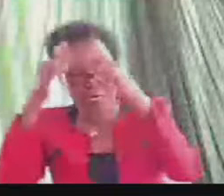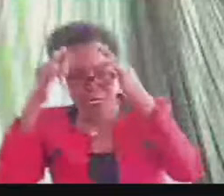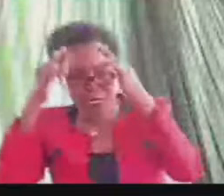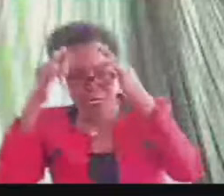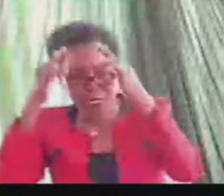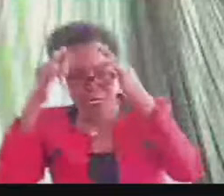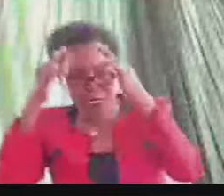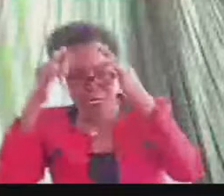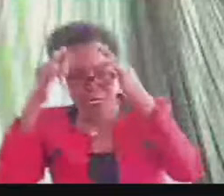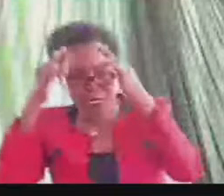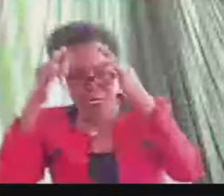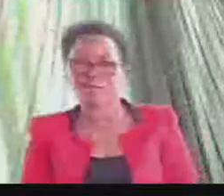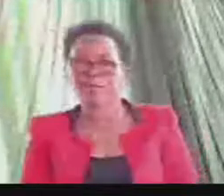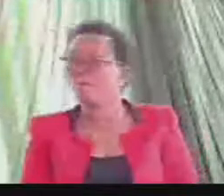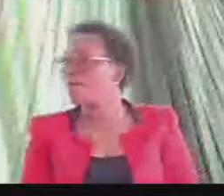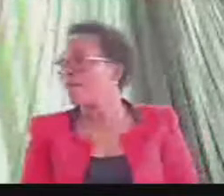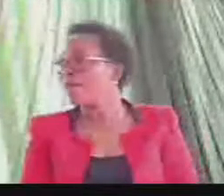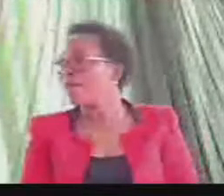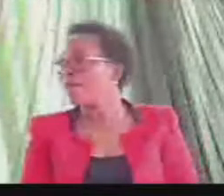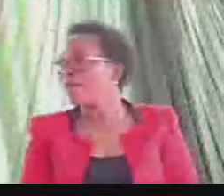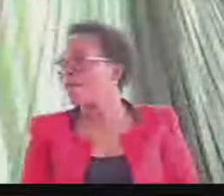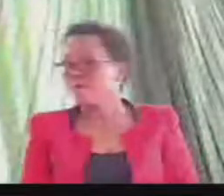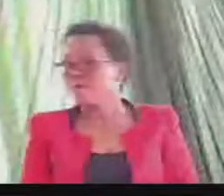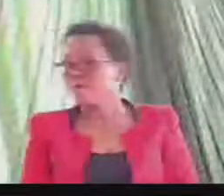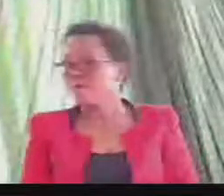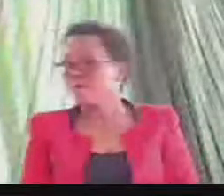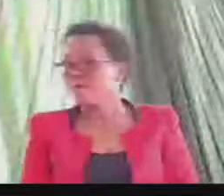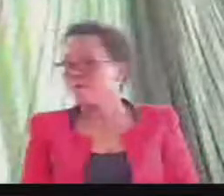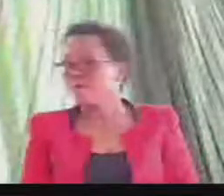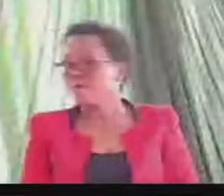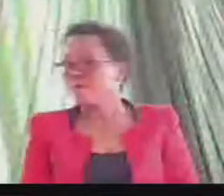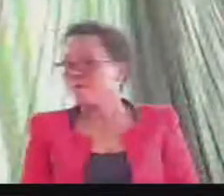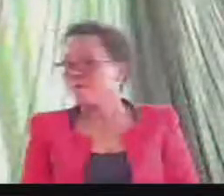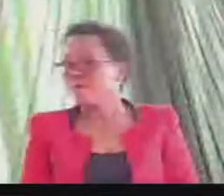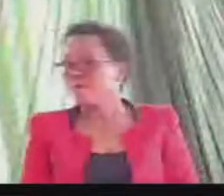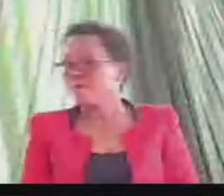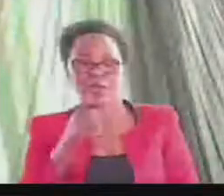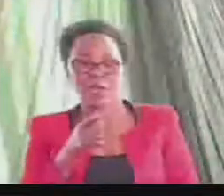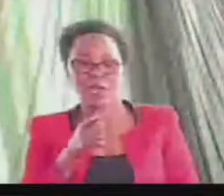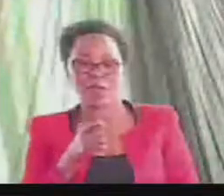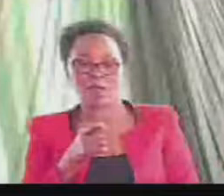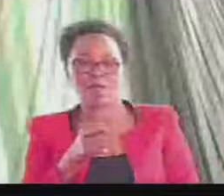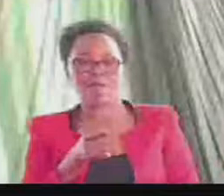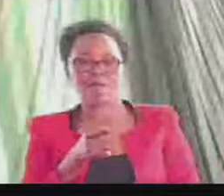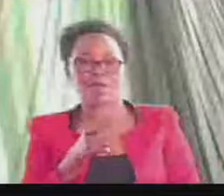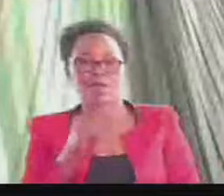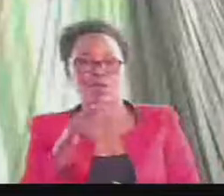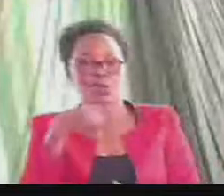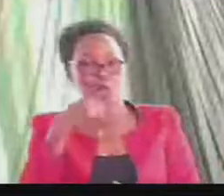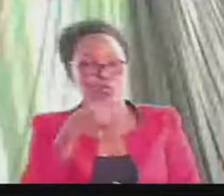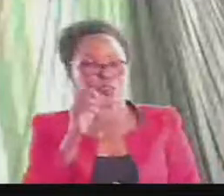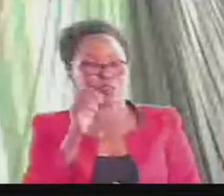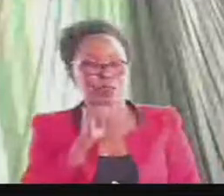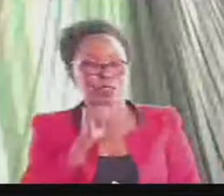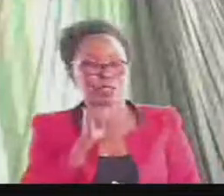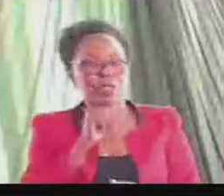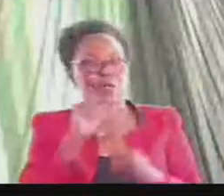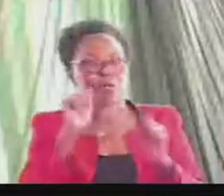Okay. Now, coming to that issue that you just mentioned, where you have different judges coming to different